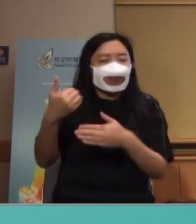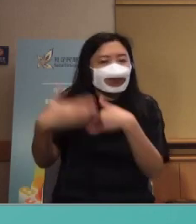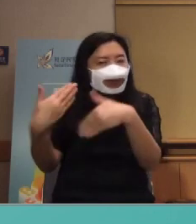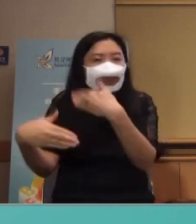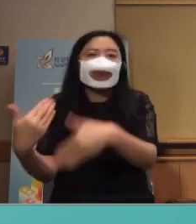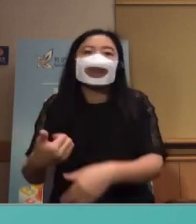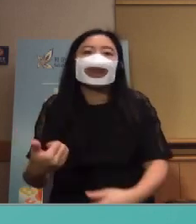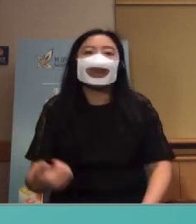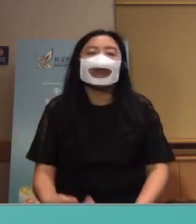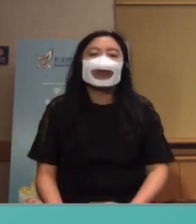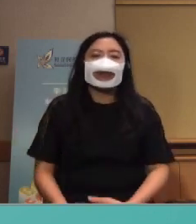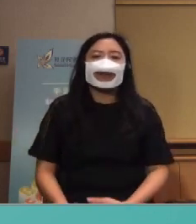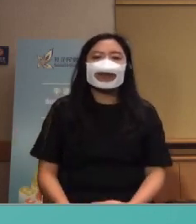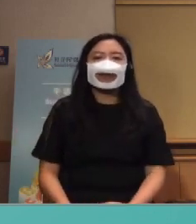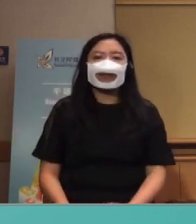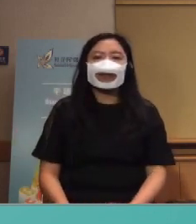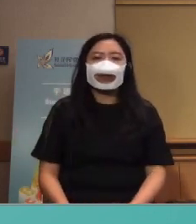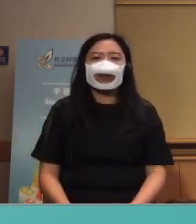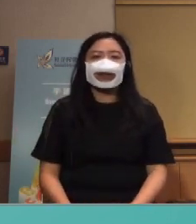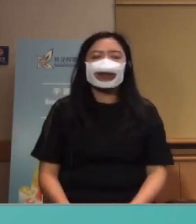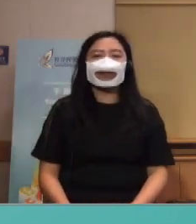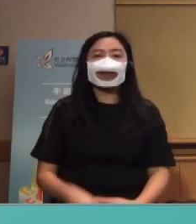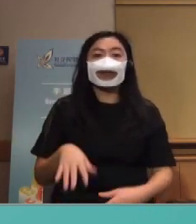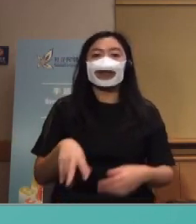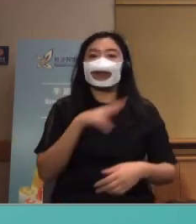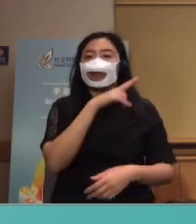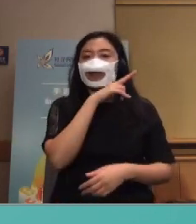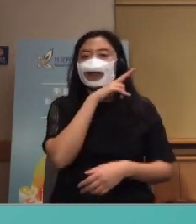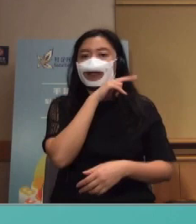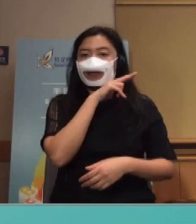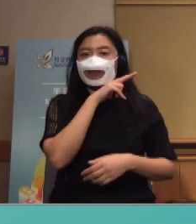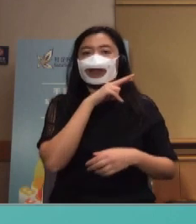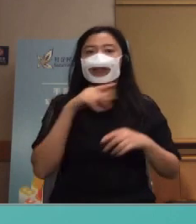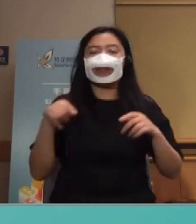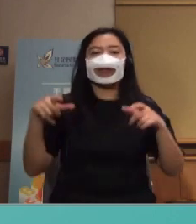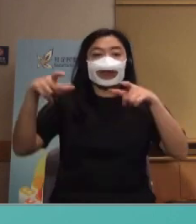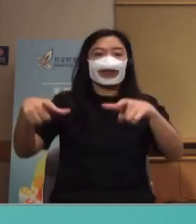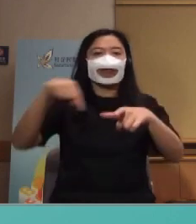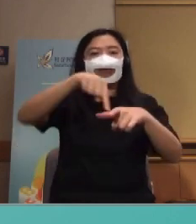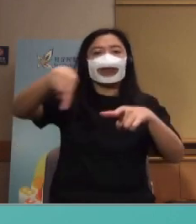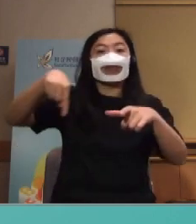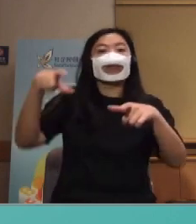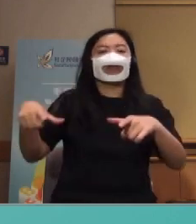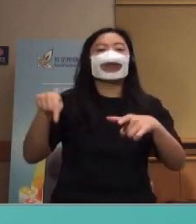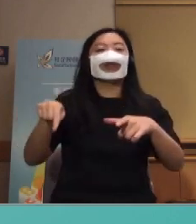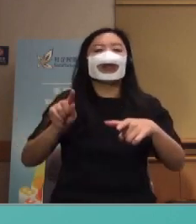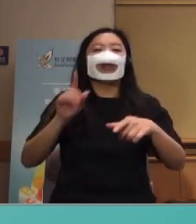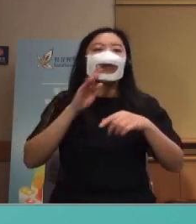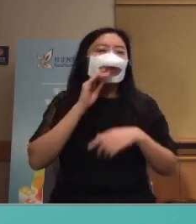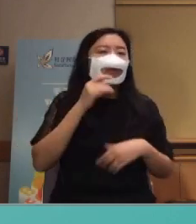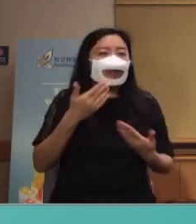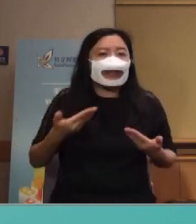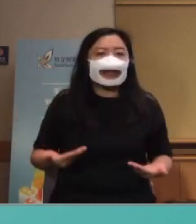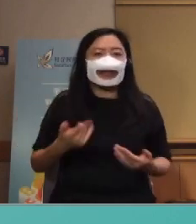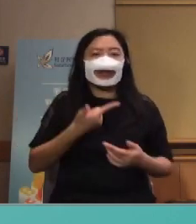occurring, thousands of tons of CO2 was being released, right? we can change that. We have the technology, we have